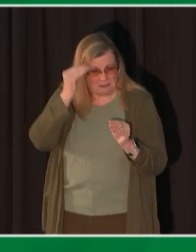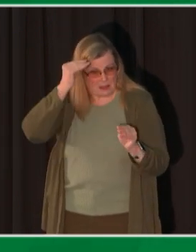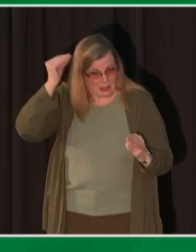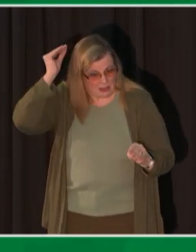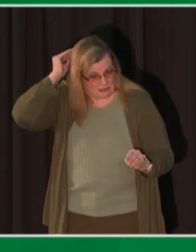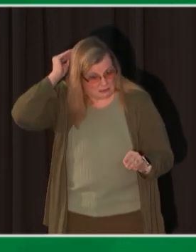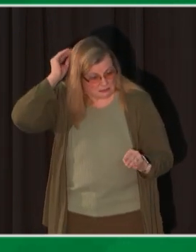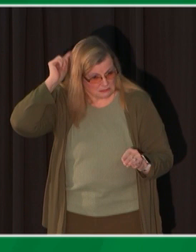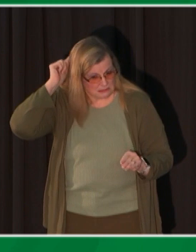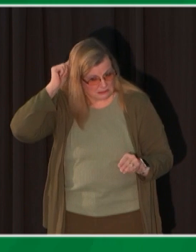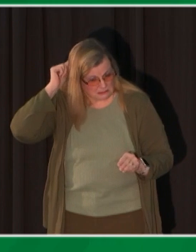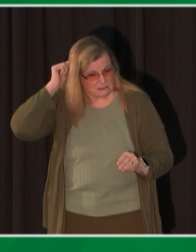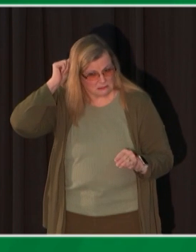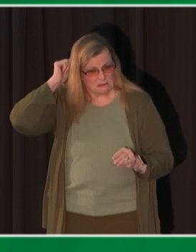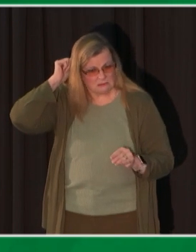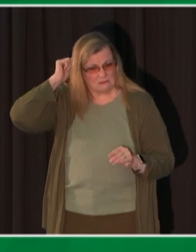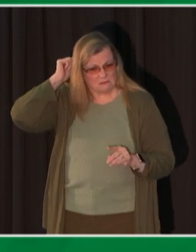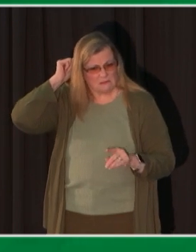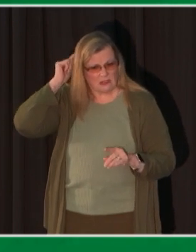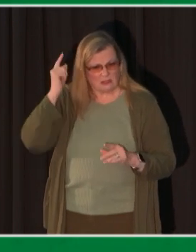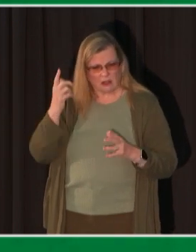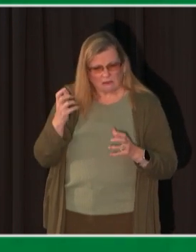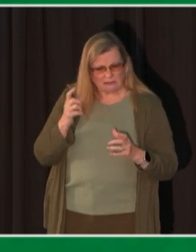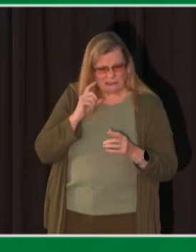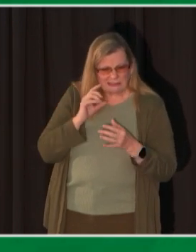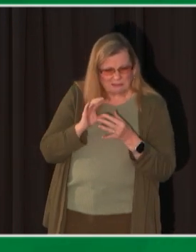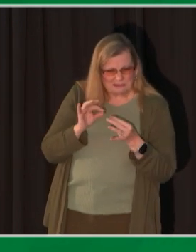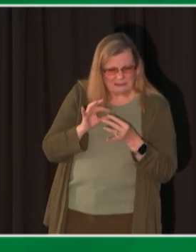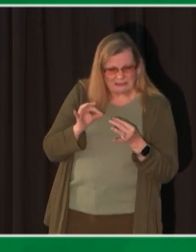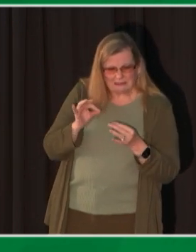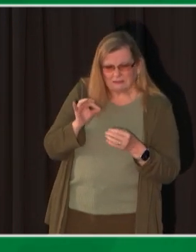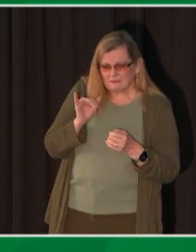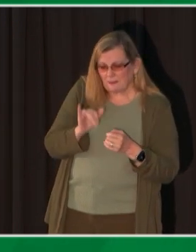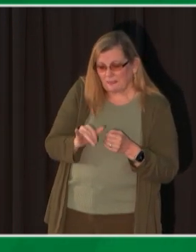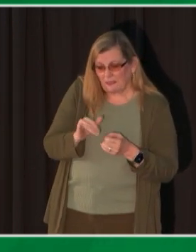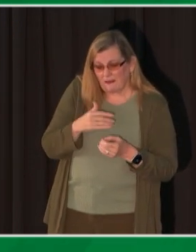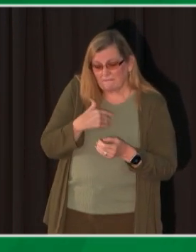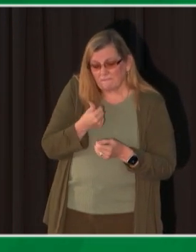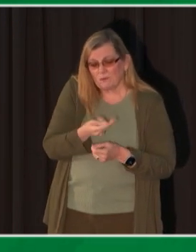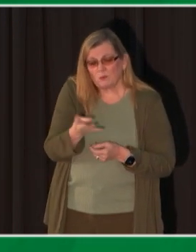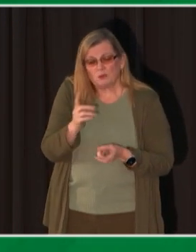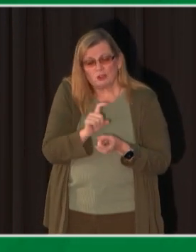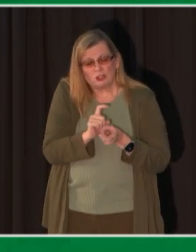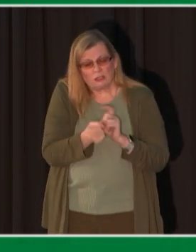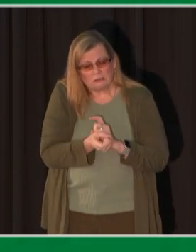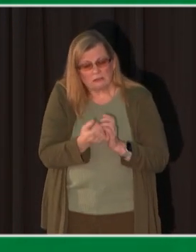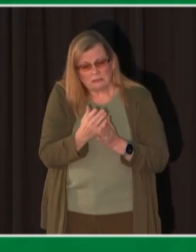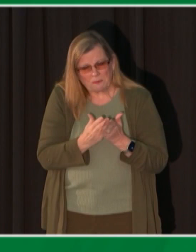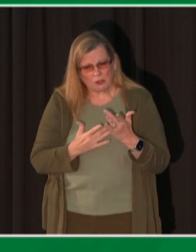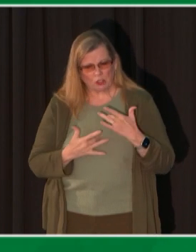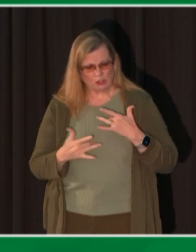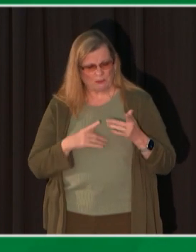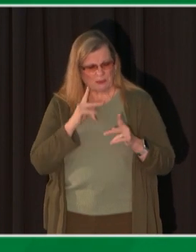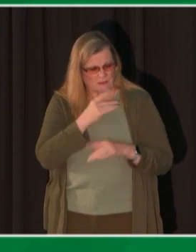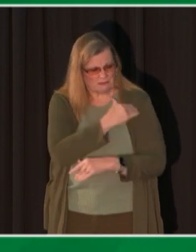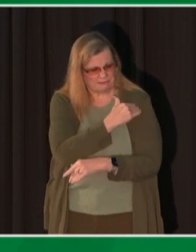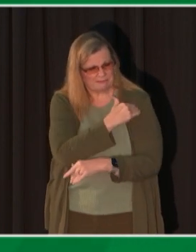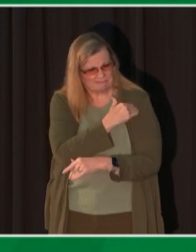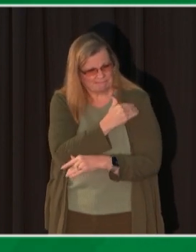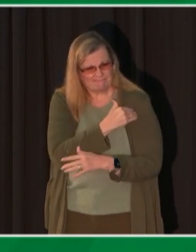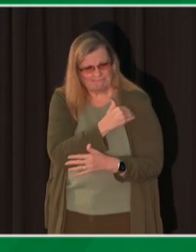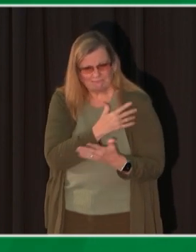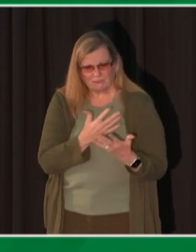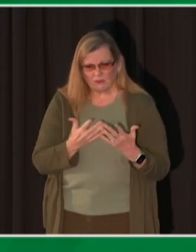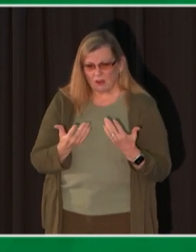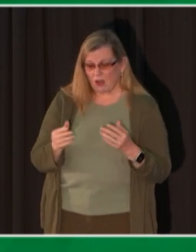previously announced some changes that we have, people have asked us about. For example, the Office of